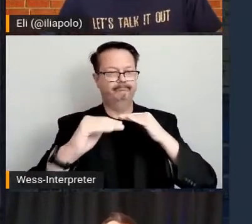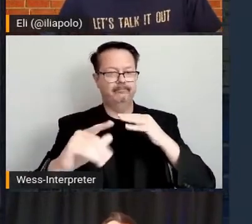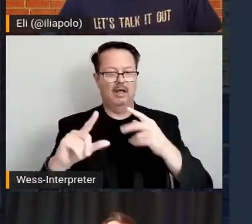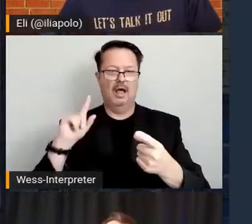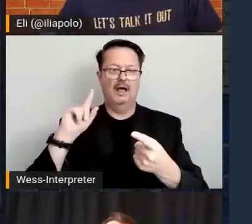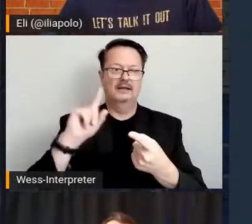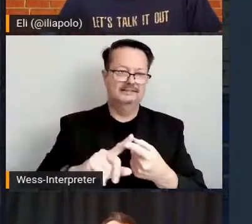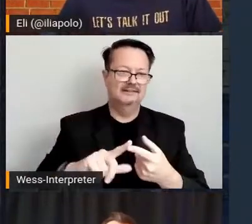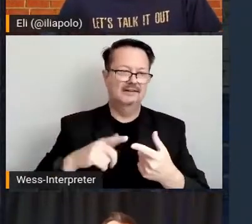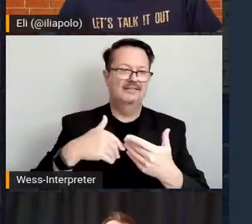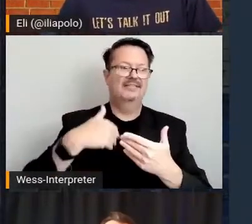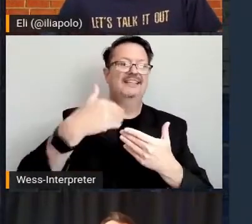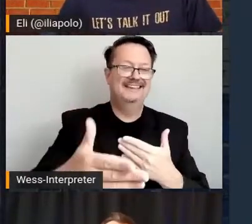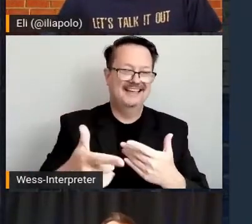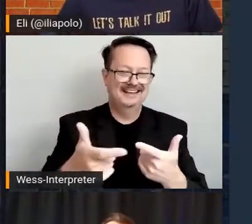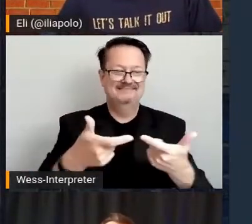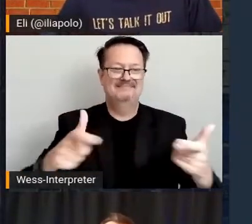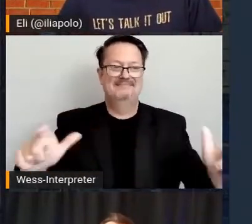next major version, right?